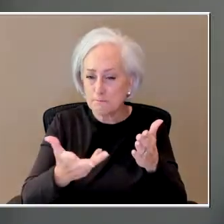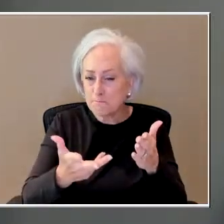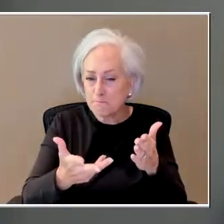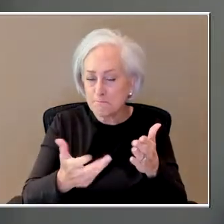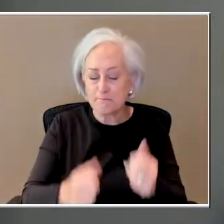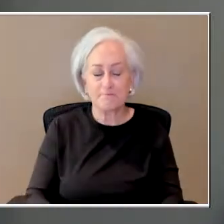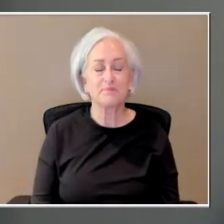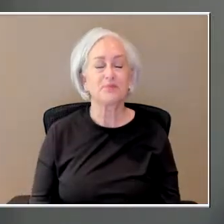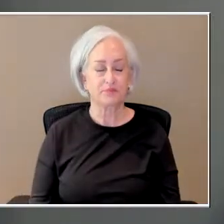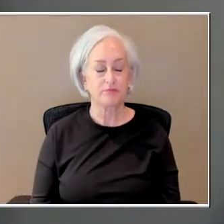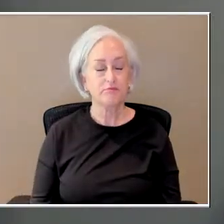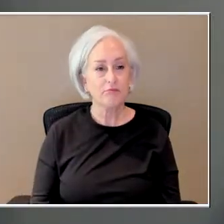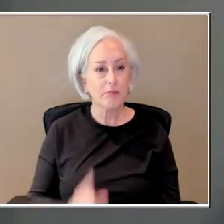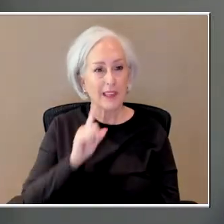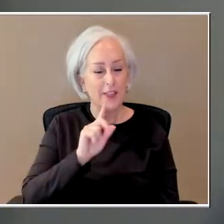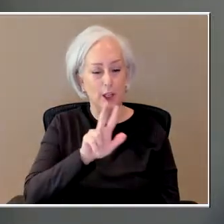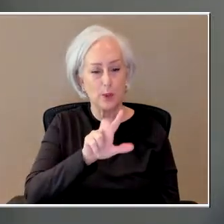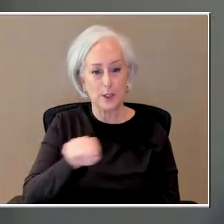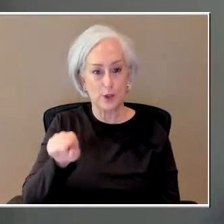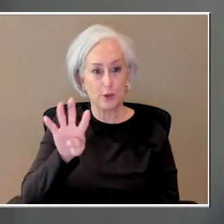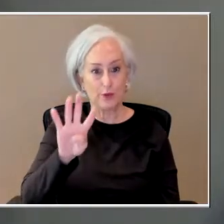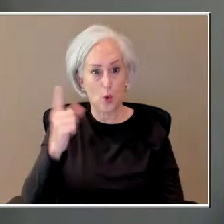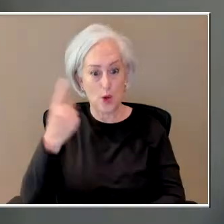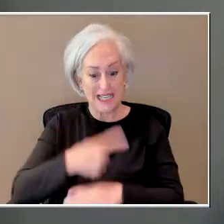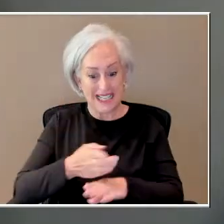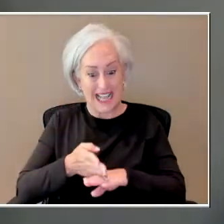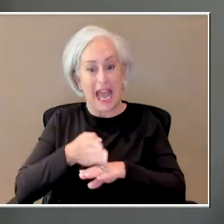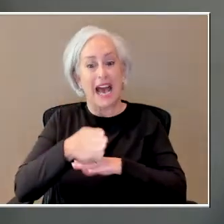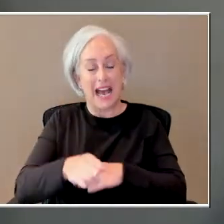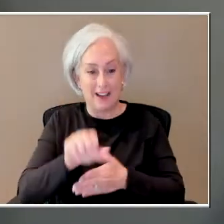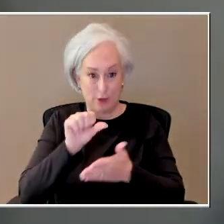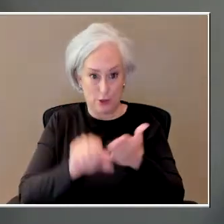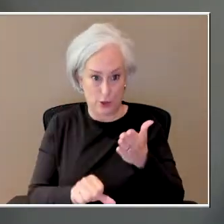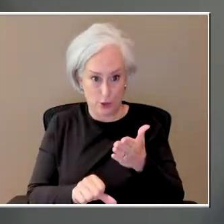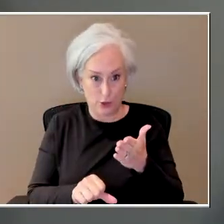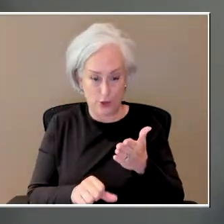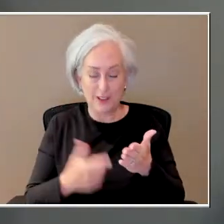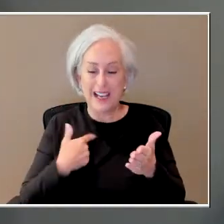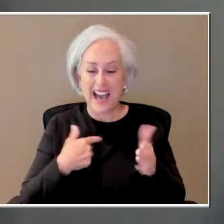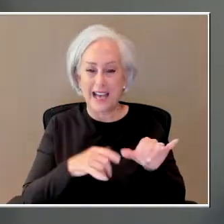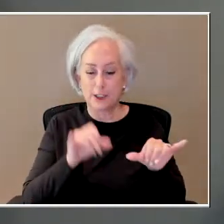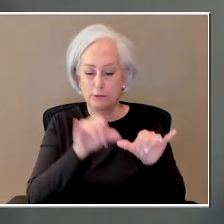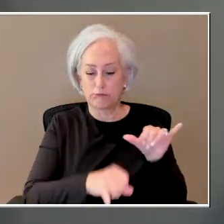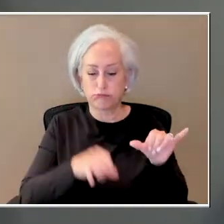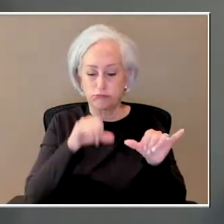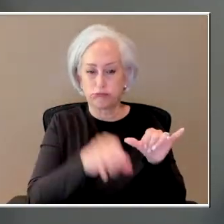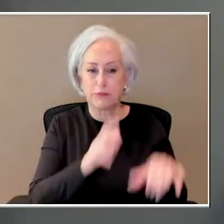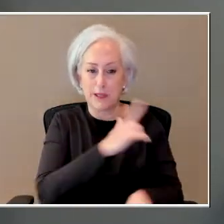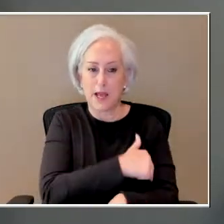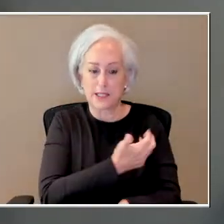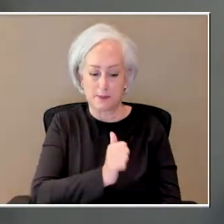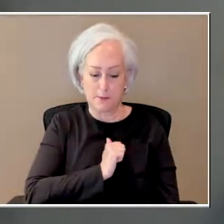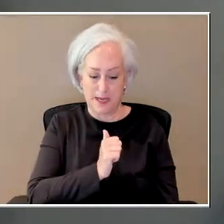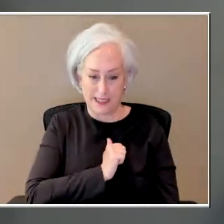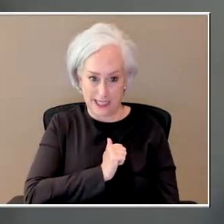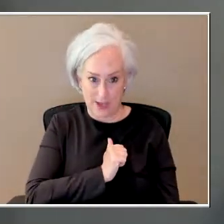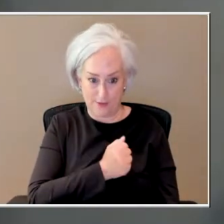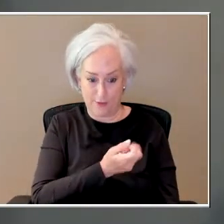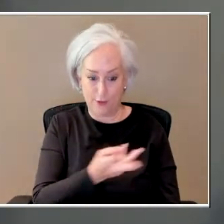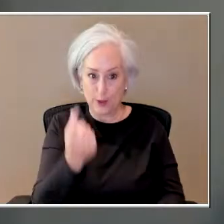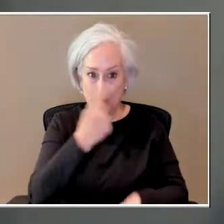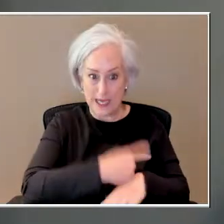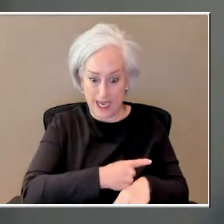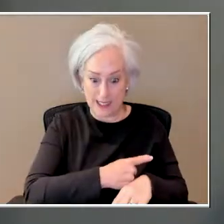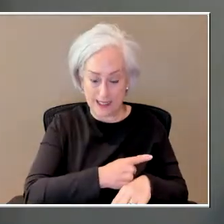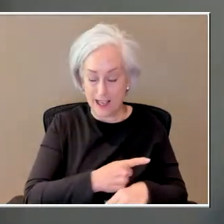I think it was 3 or 4 days after the surgery, because I spent a couple of days in the hospital myself. And then seeing him for the first